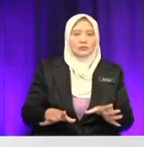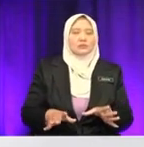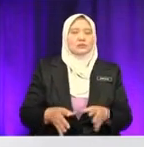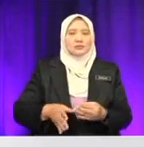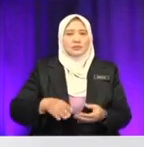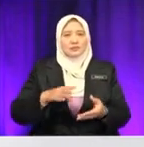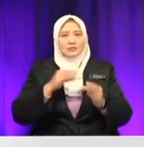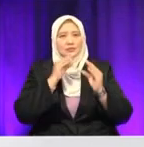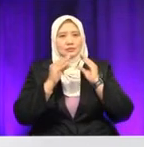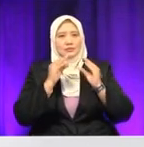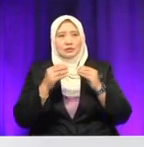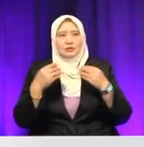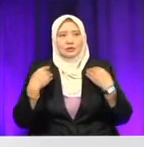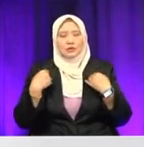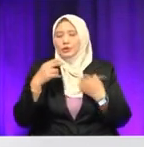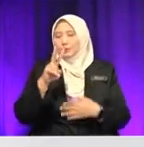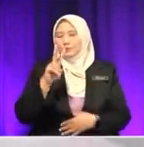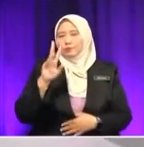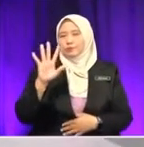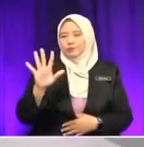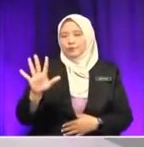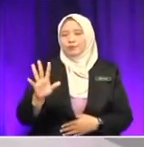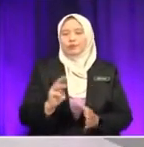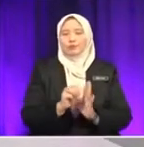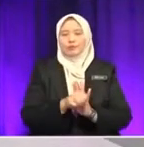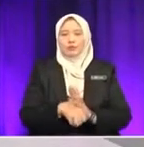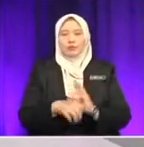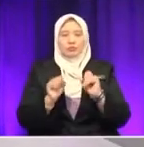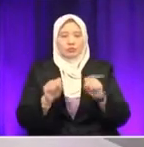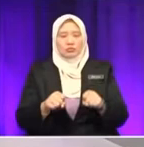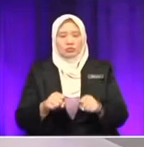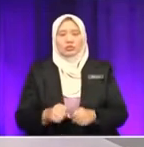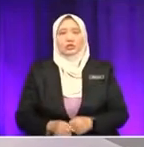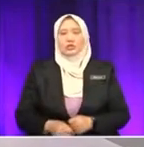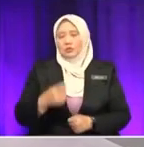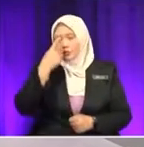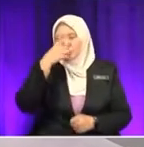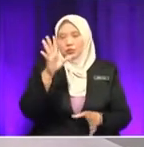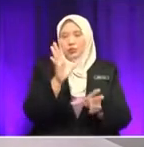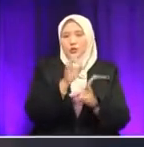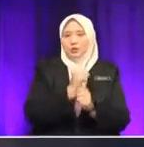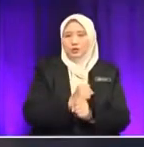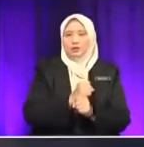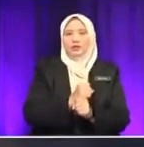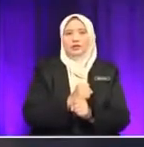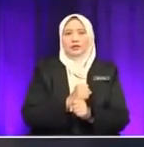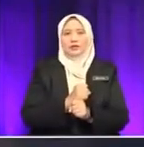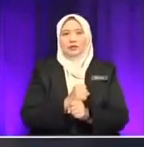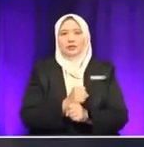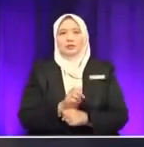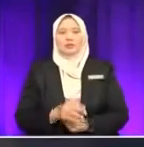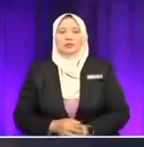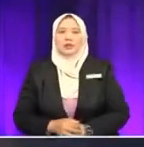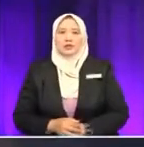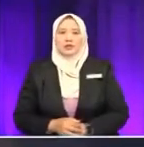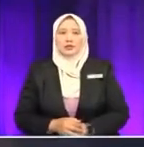be 25%, but if you excel in it, it could, you know, it could bring you very far. All right, teacher, madam, please tell us. We have